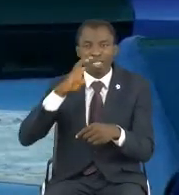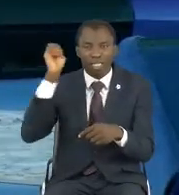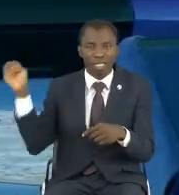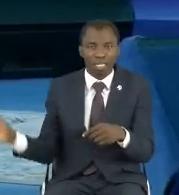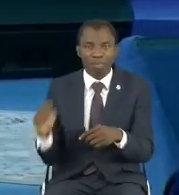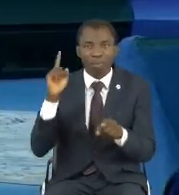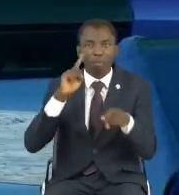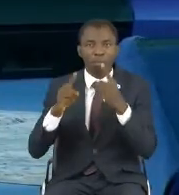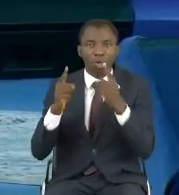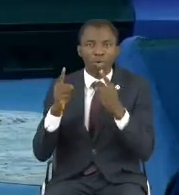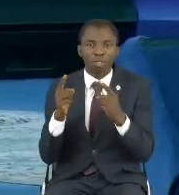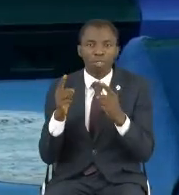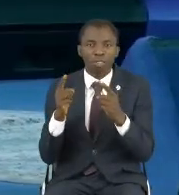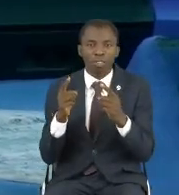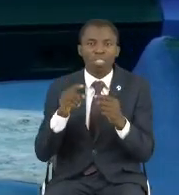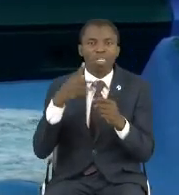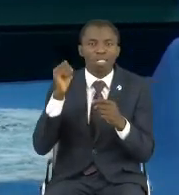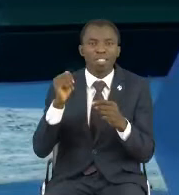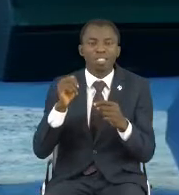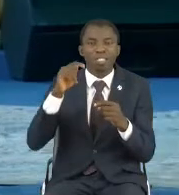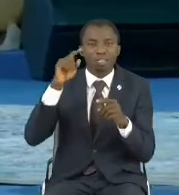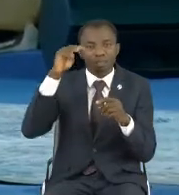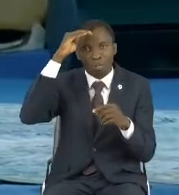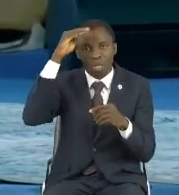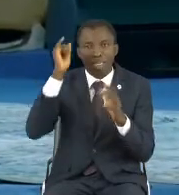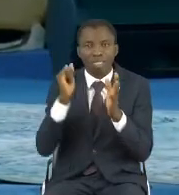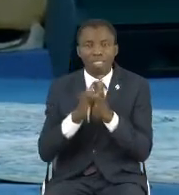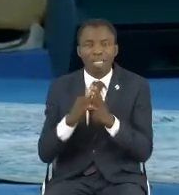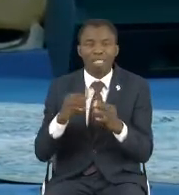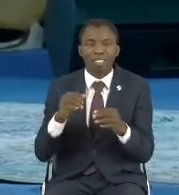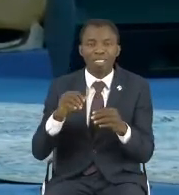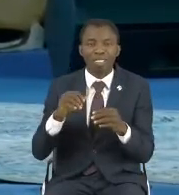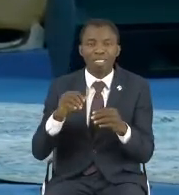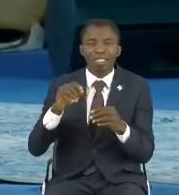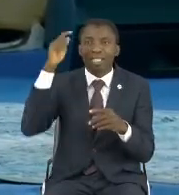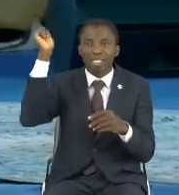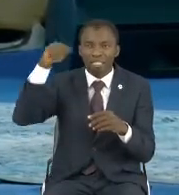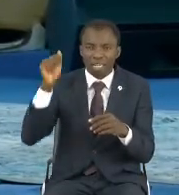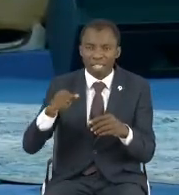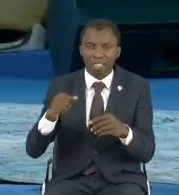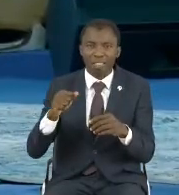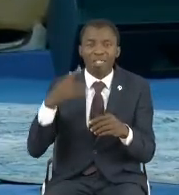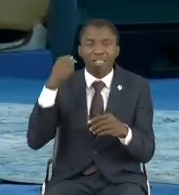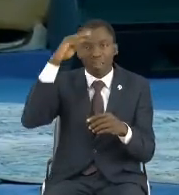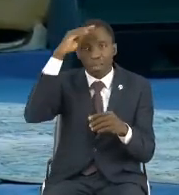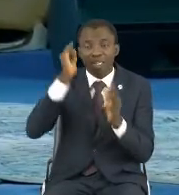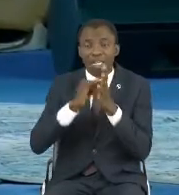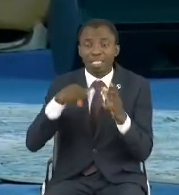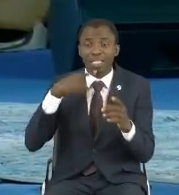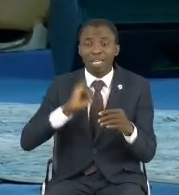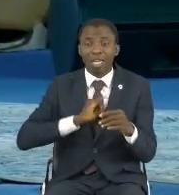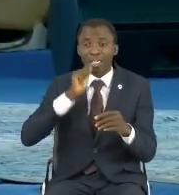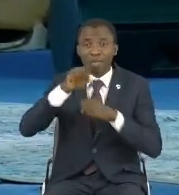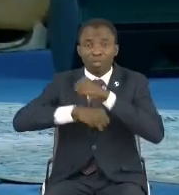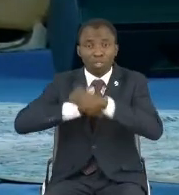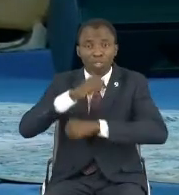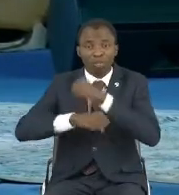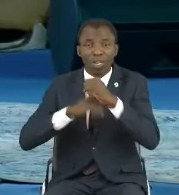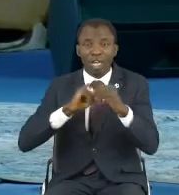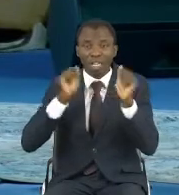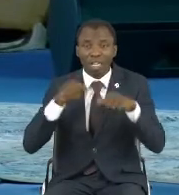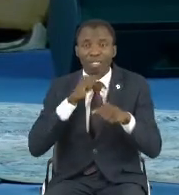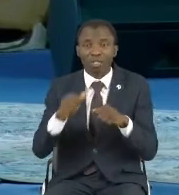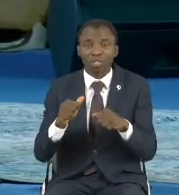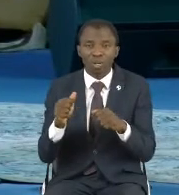man that says yes, the man that says, I'm suffering, I cannot blame God, I